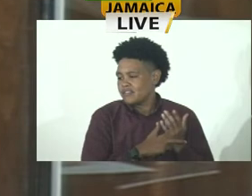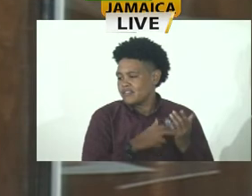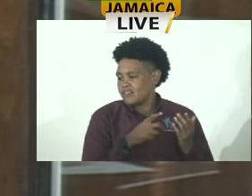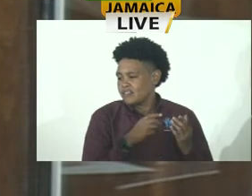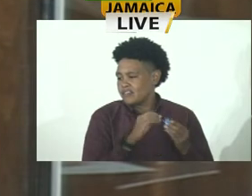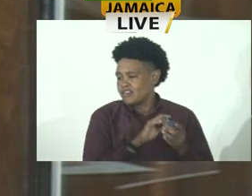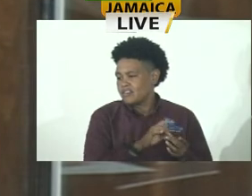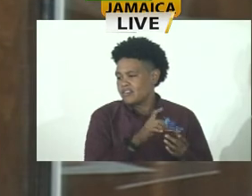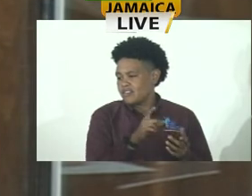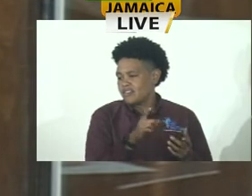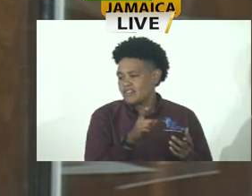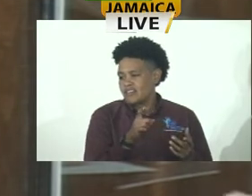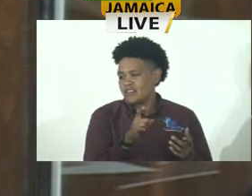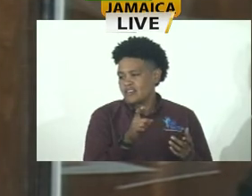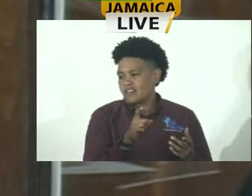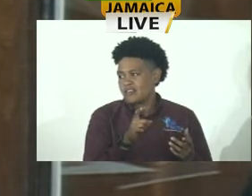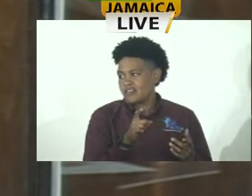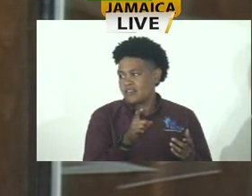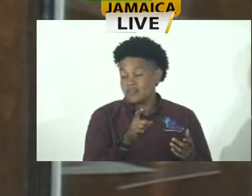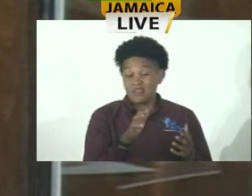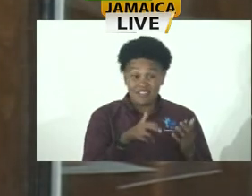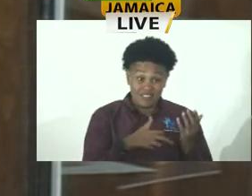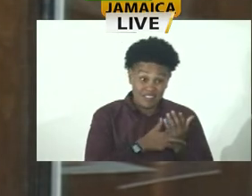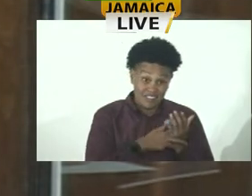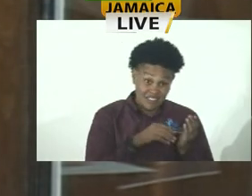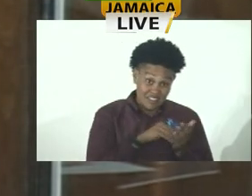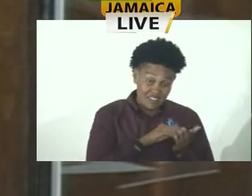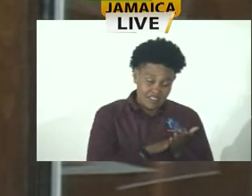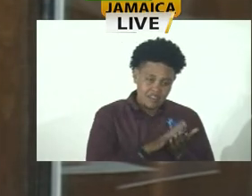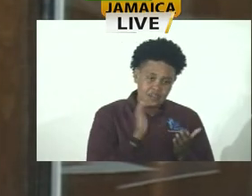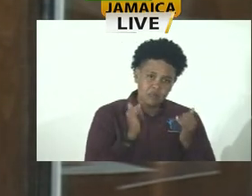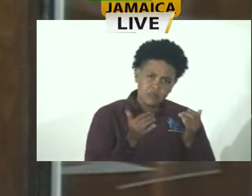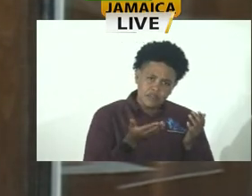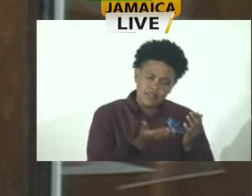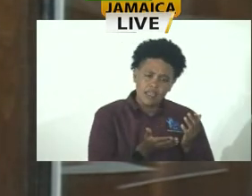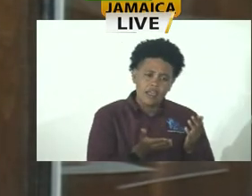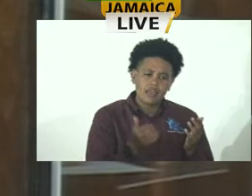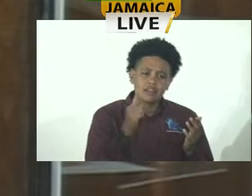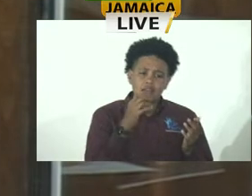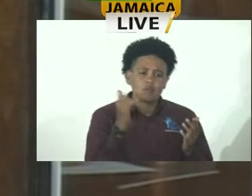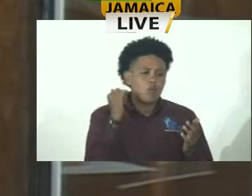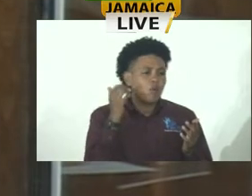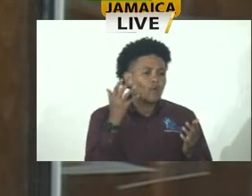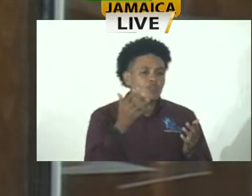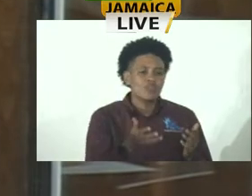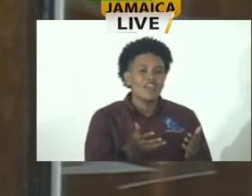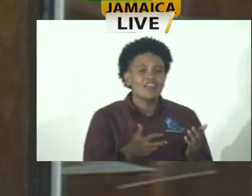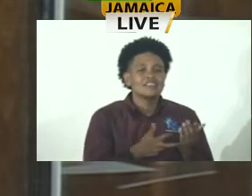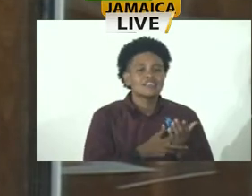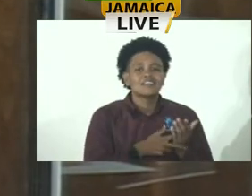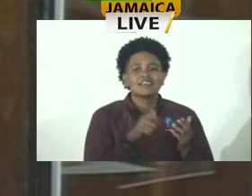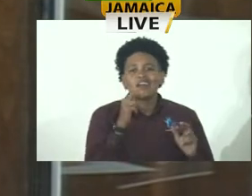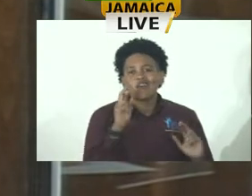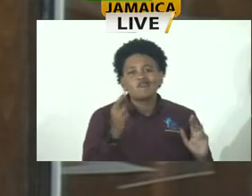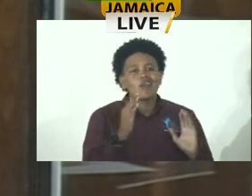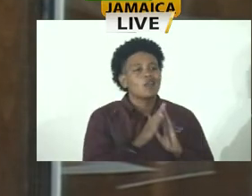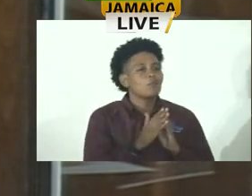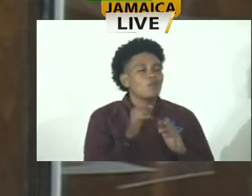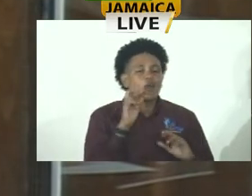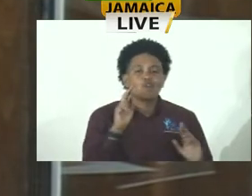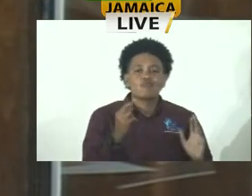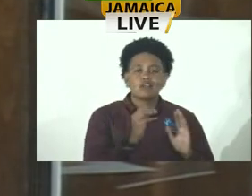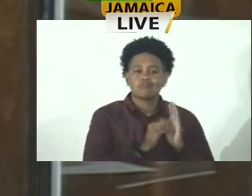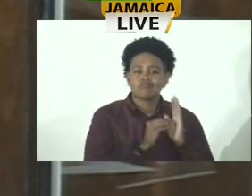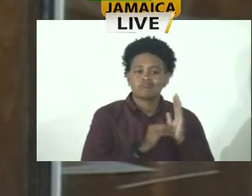which is not in place and will not be in place as i understand it for some time to come because it is not ready the